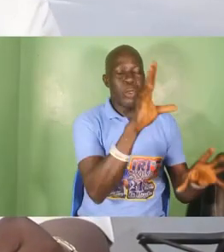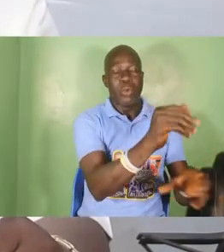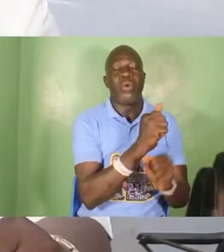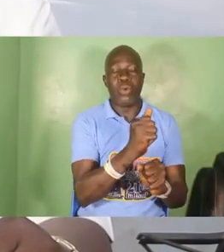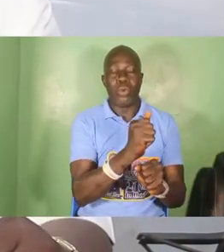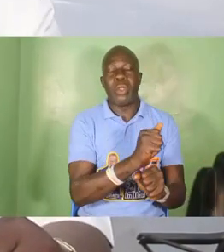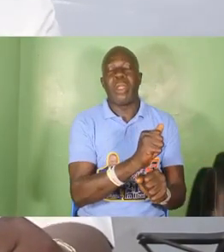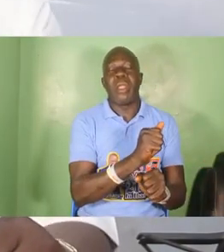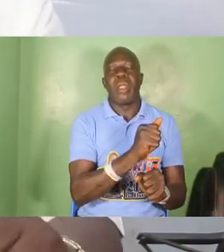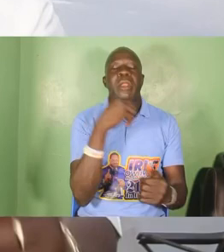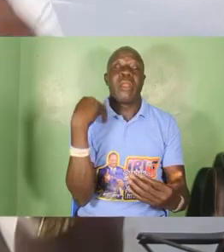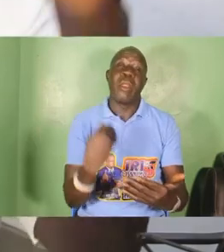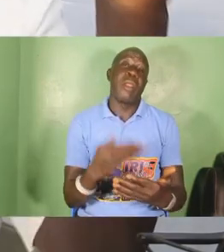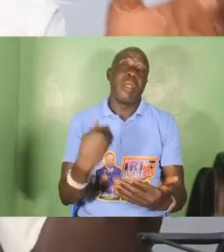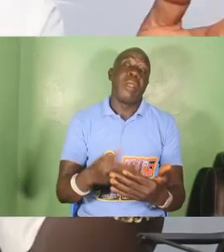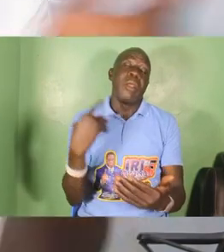behold,